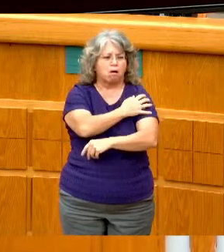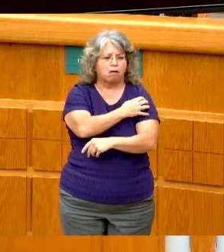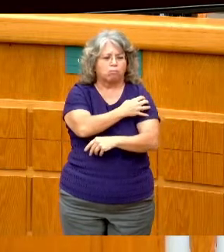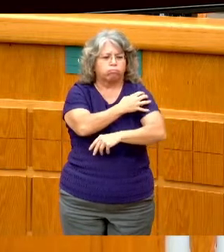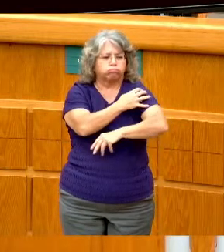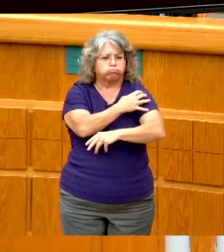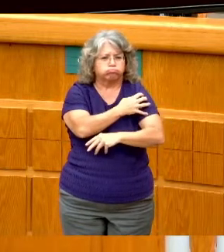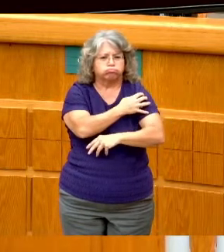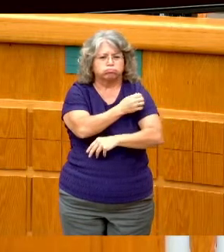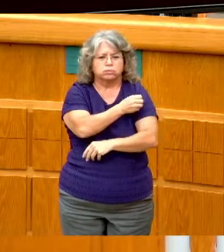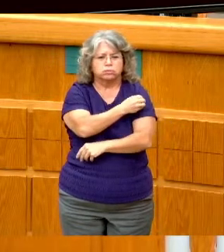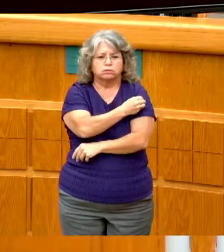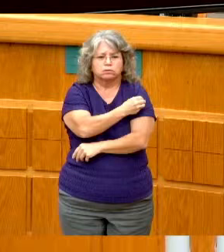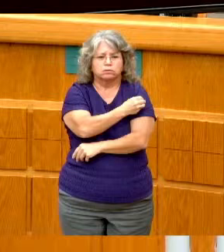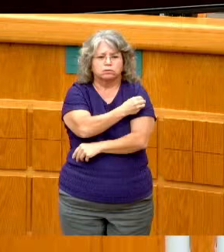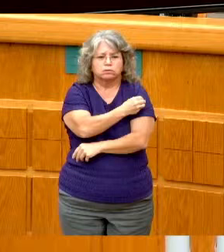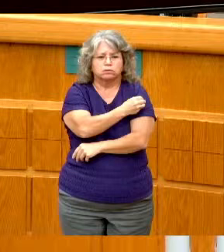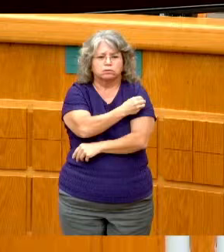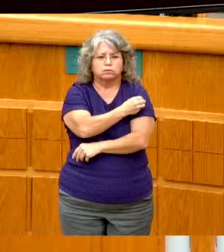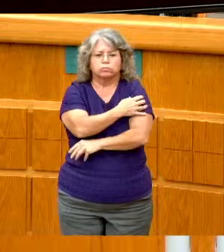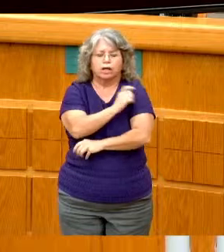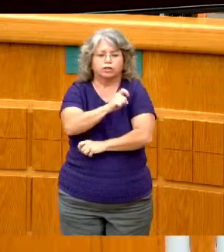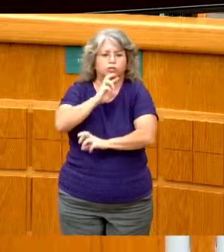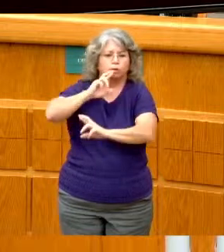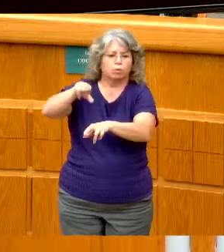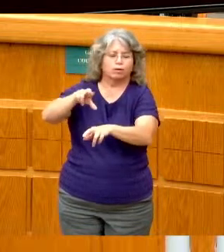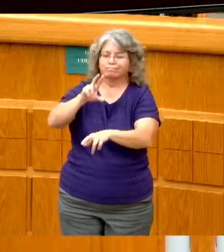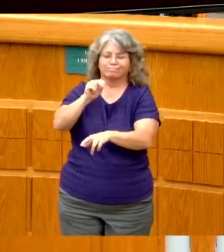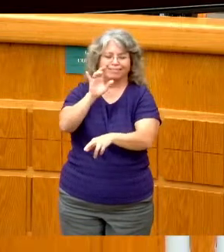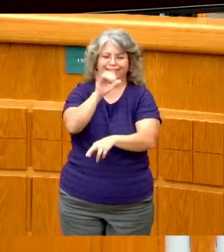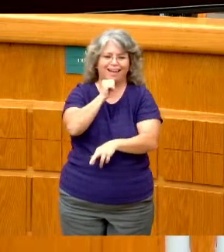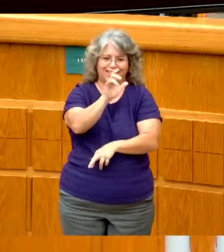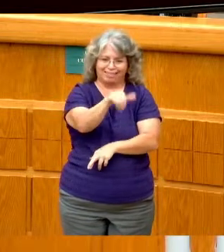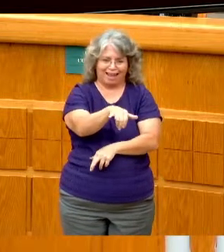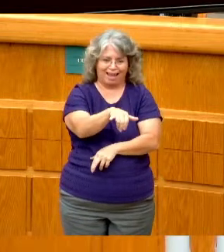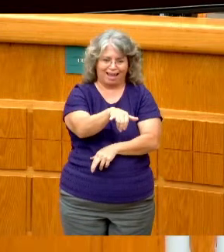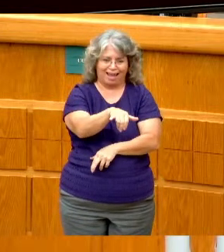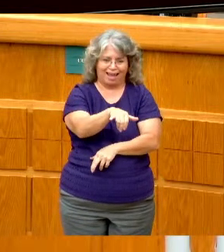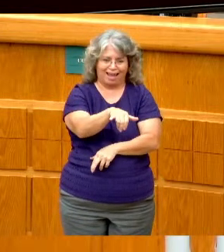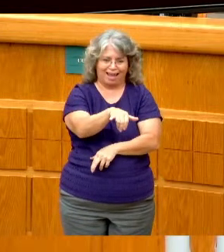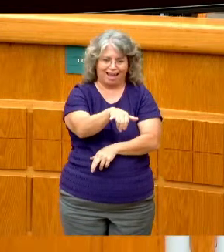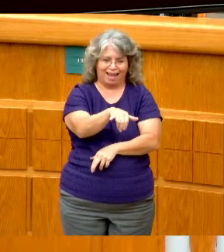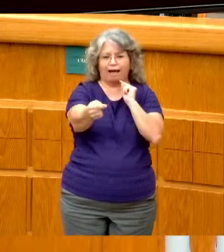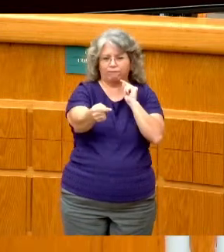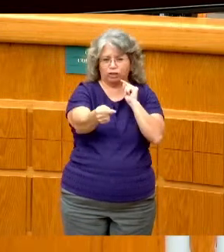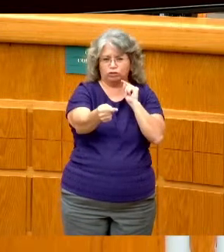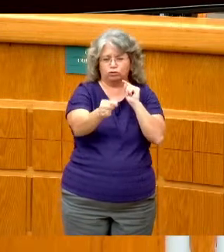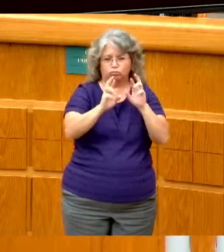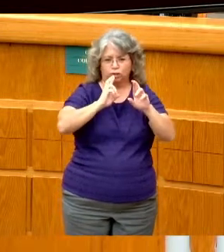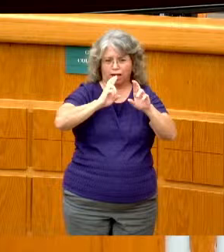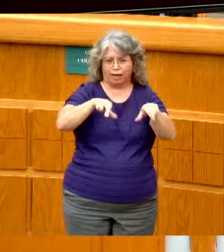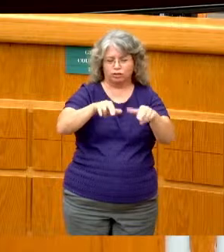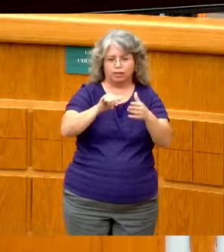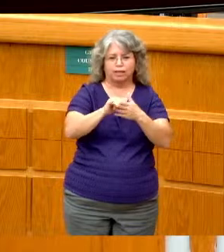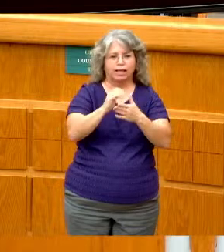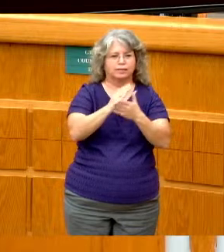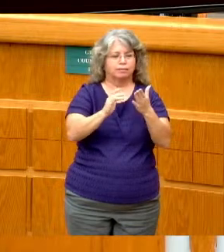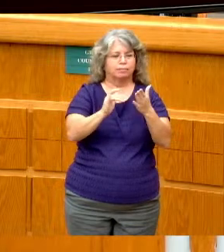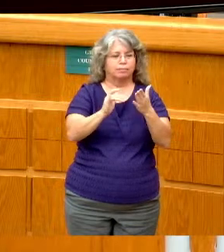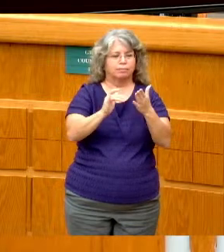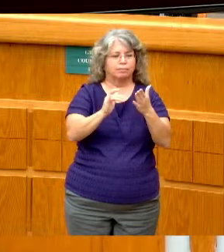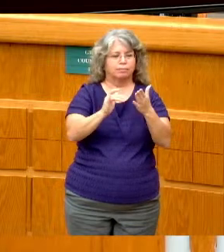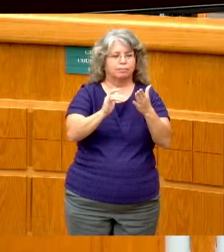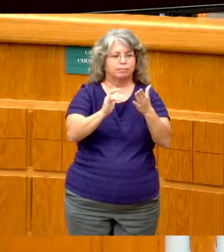not considered an adverse reaction. An adverse reaction is something that actually affects you and could send you